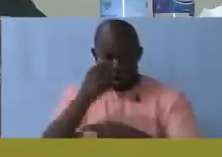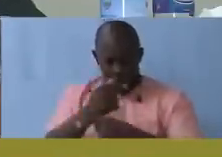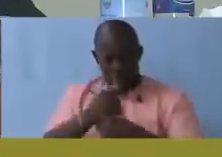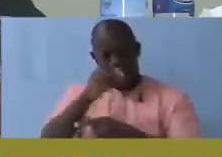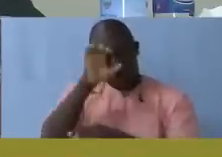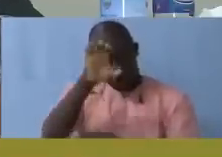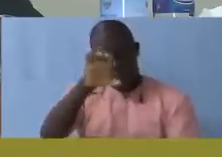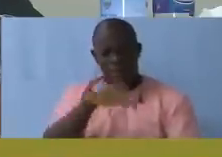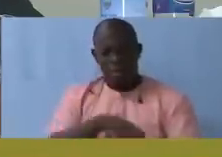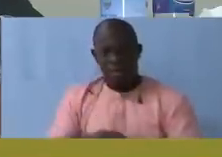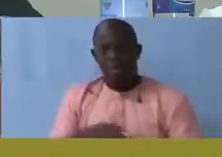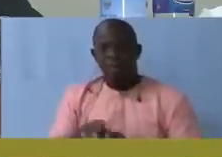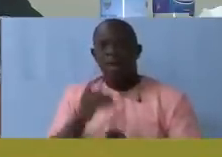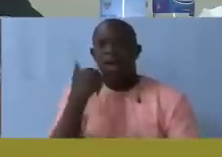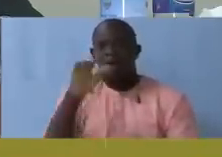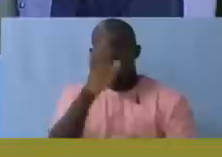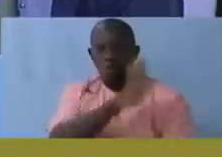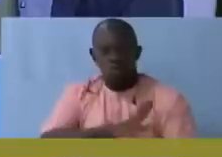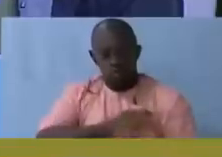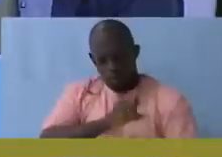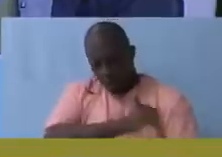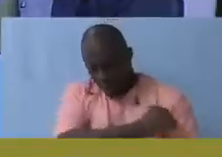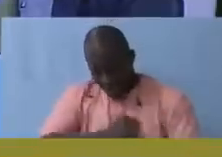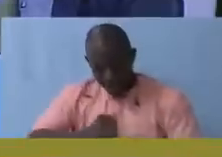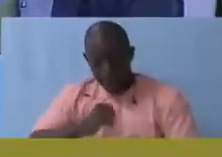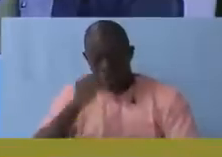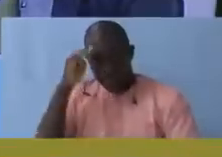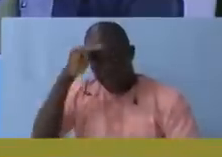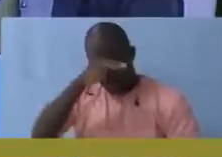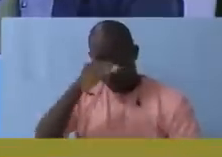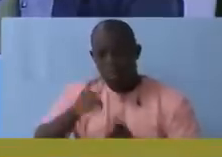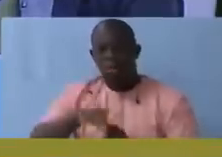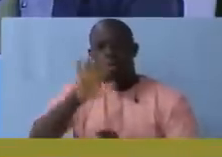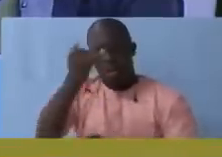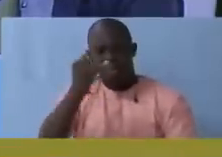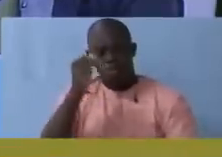also criminal, wasn't it? It was.